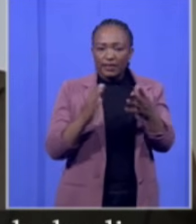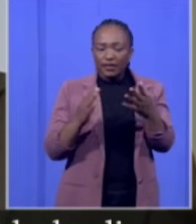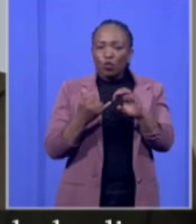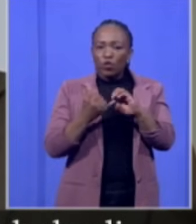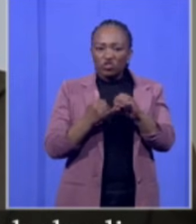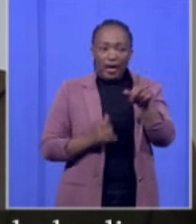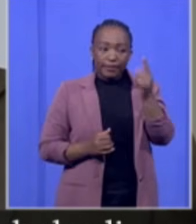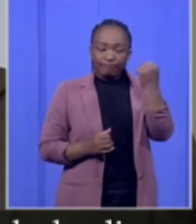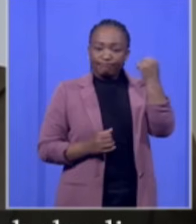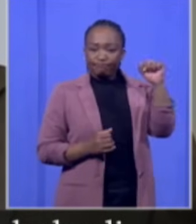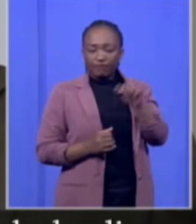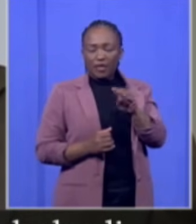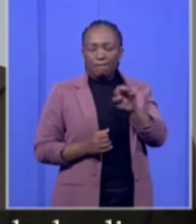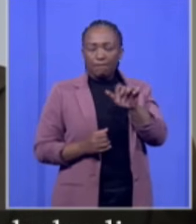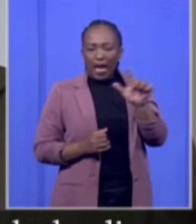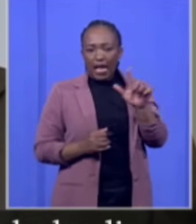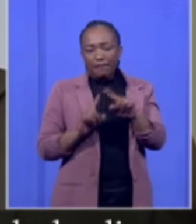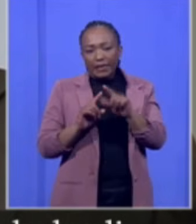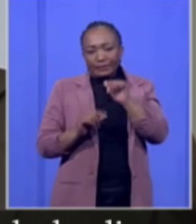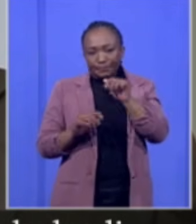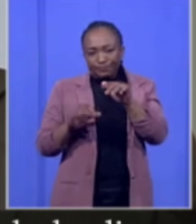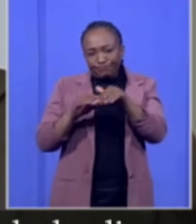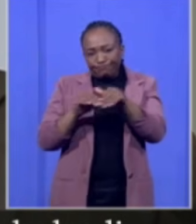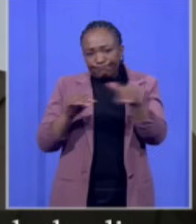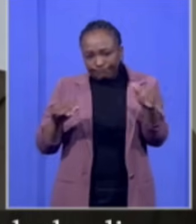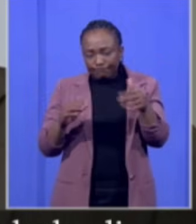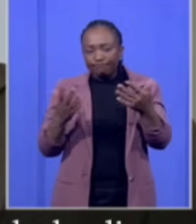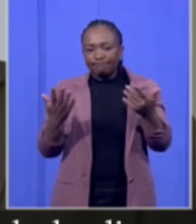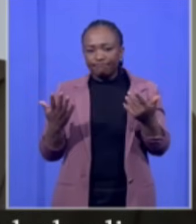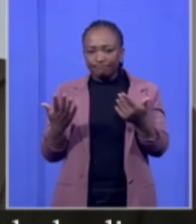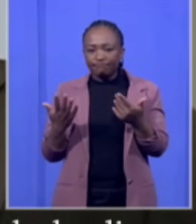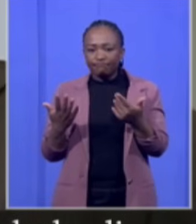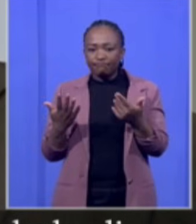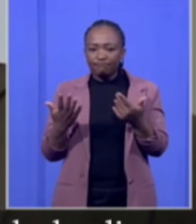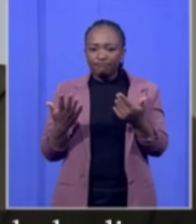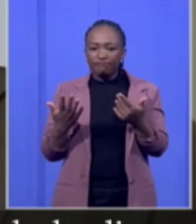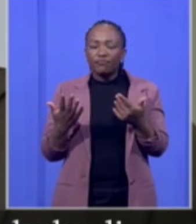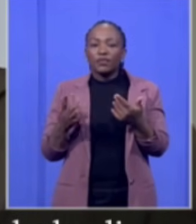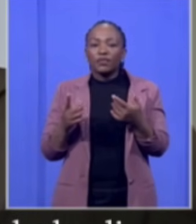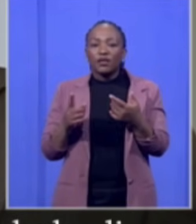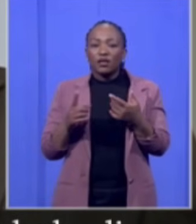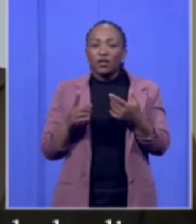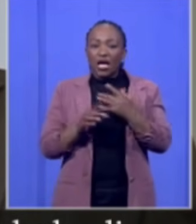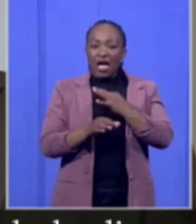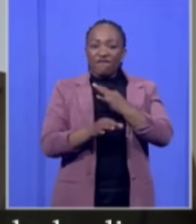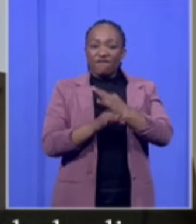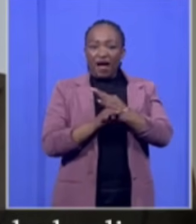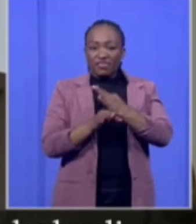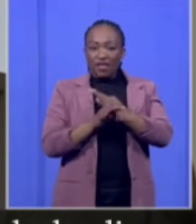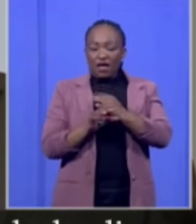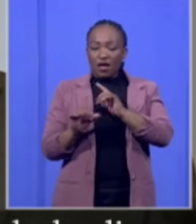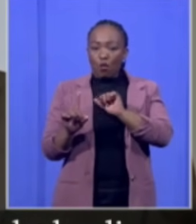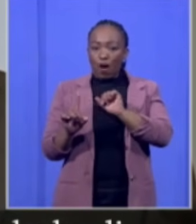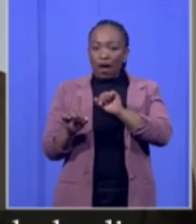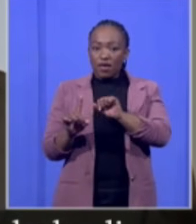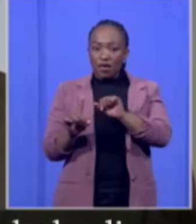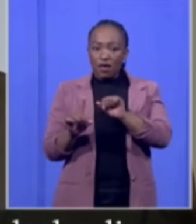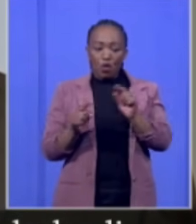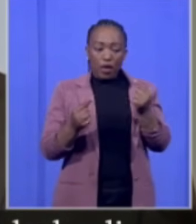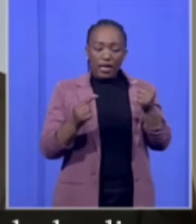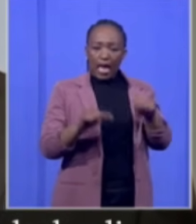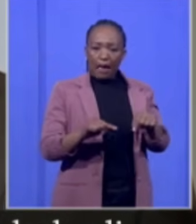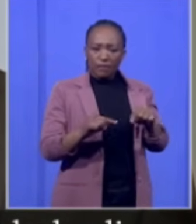oppose bail, but they were granted bail nevertheless. And his father, who came to claim the car, that it is